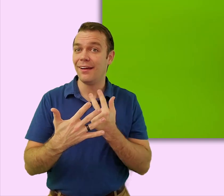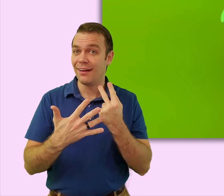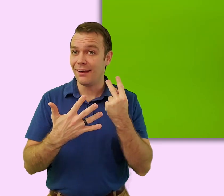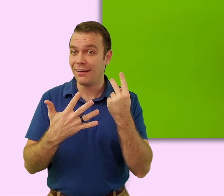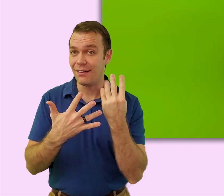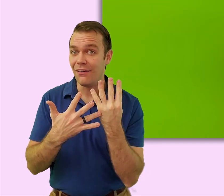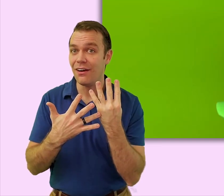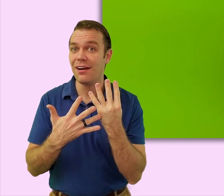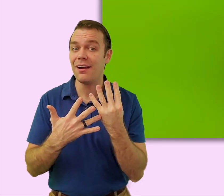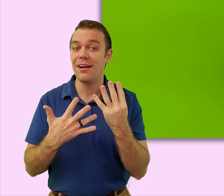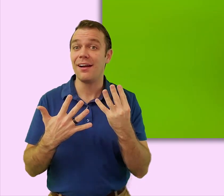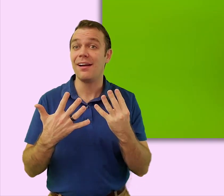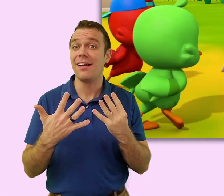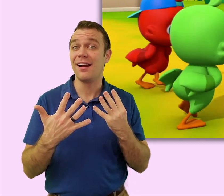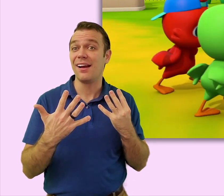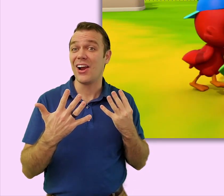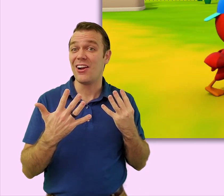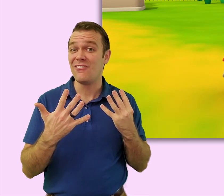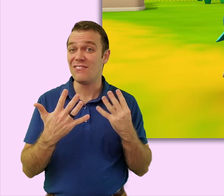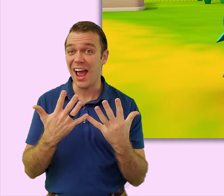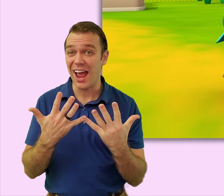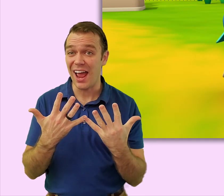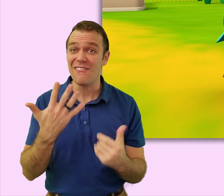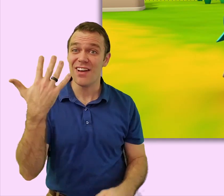3, 4.